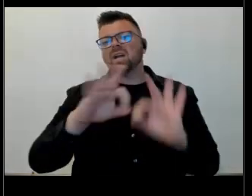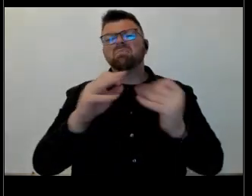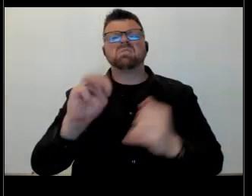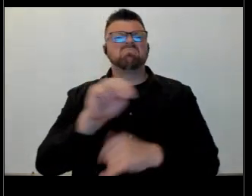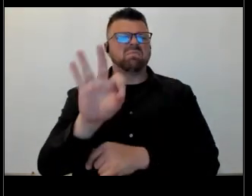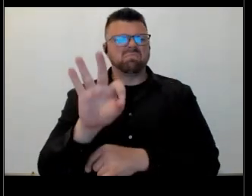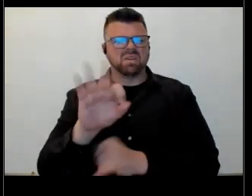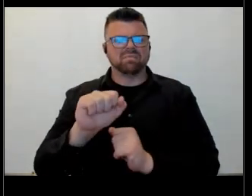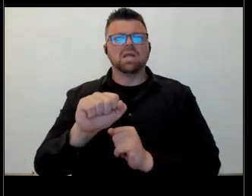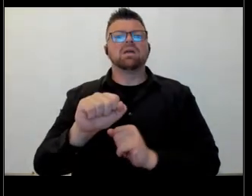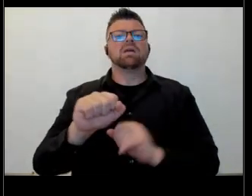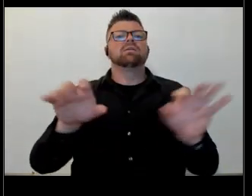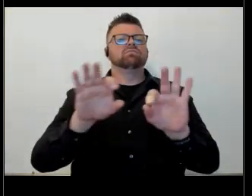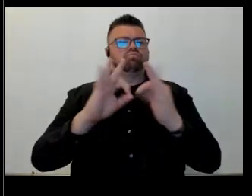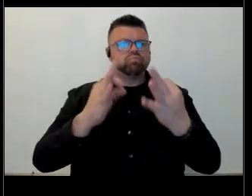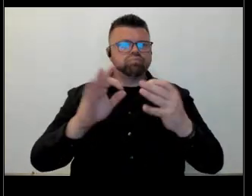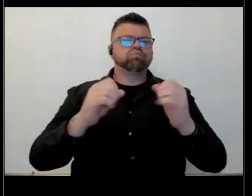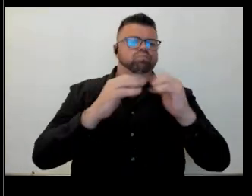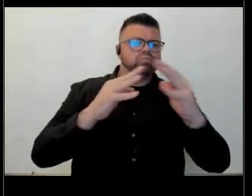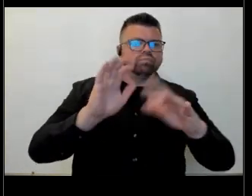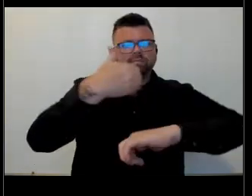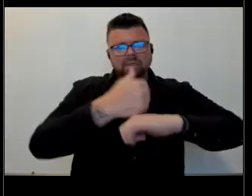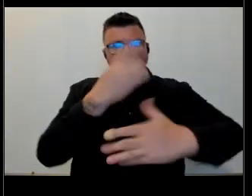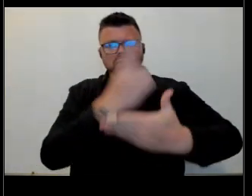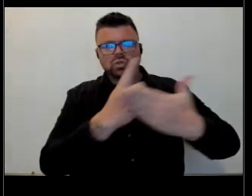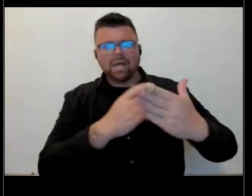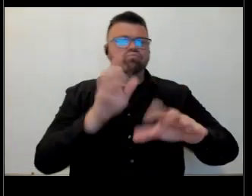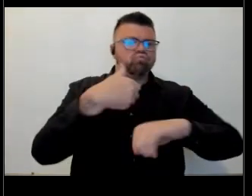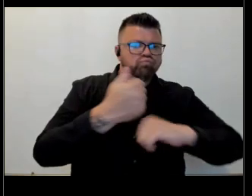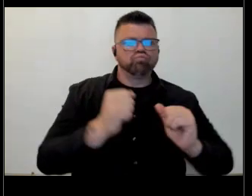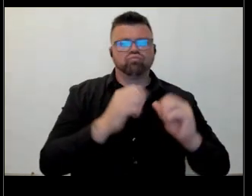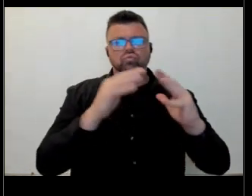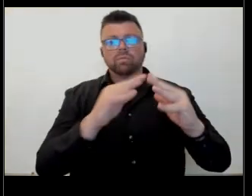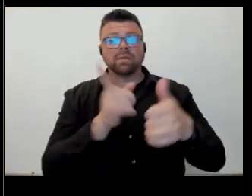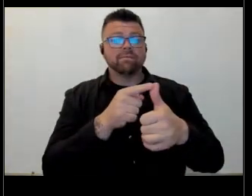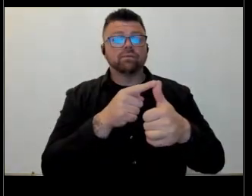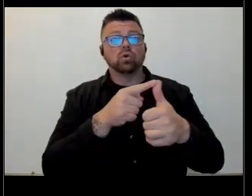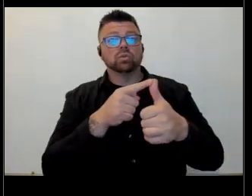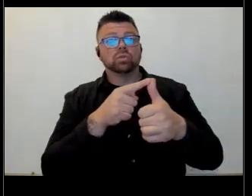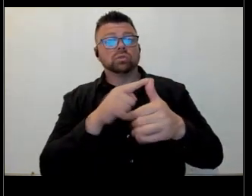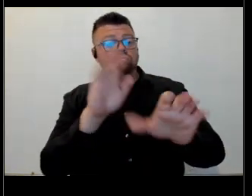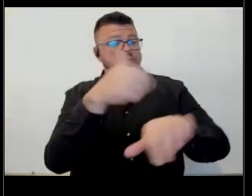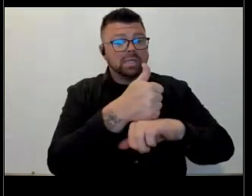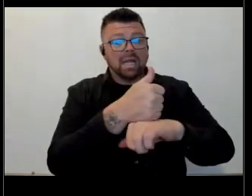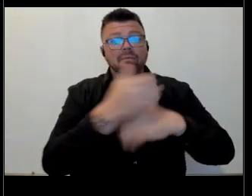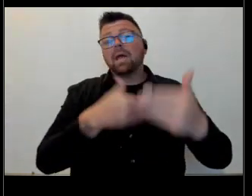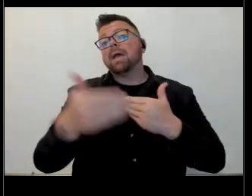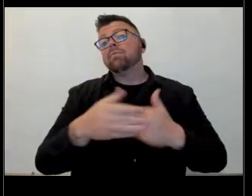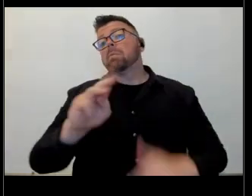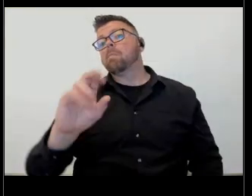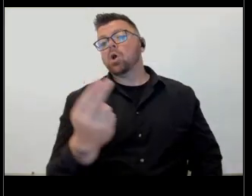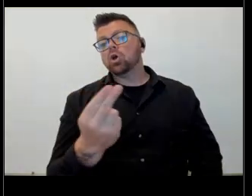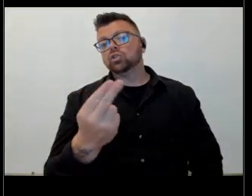and constructed for first occupancy after March 13th, 1991.